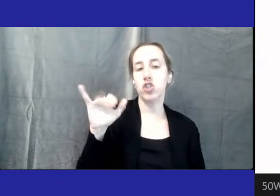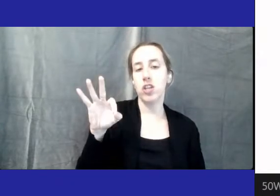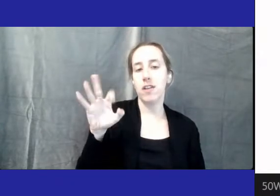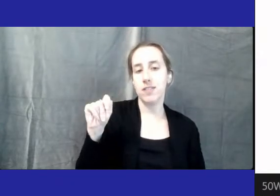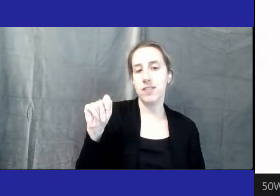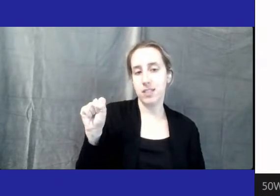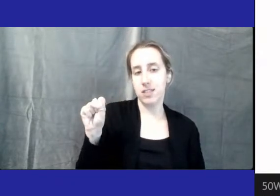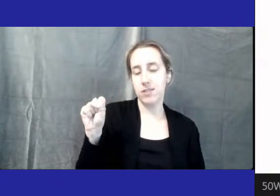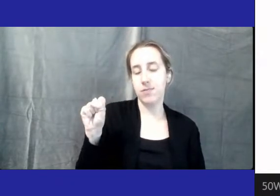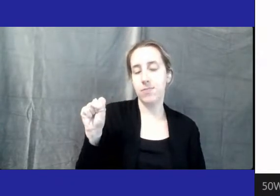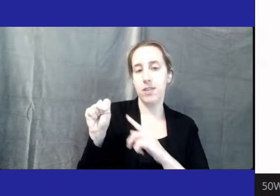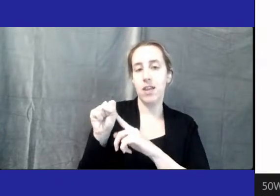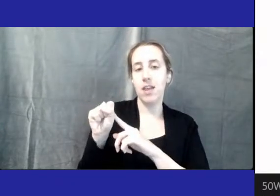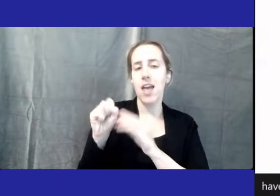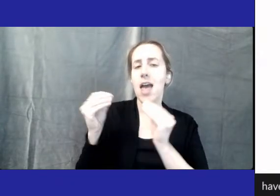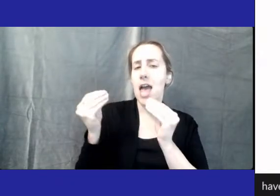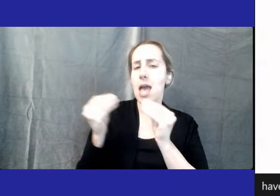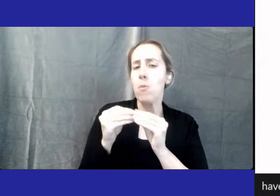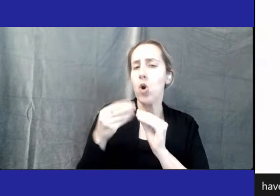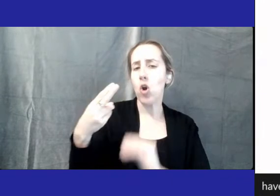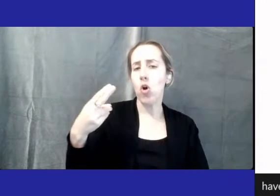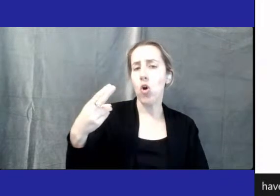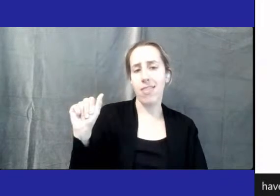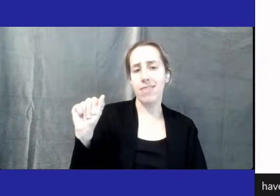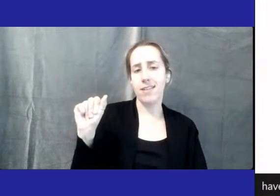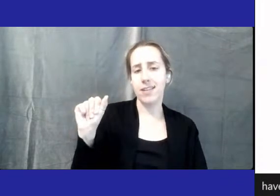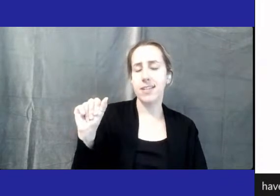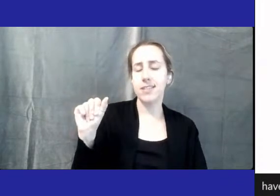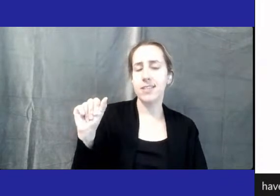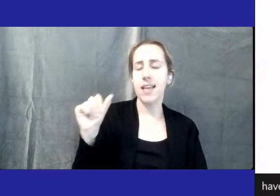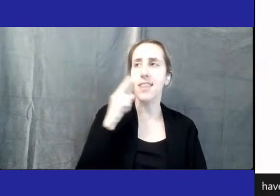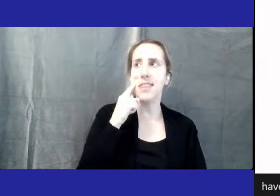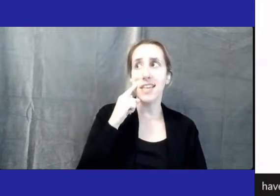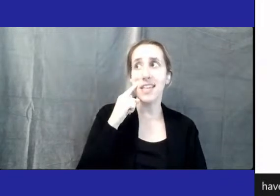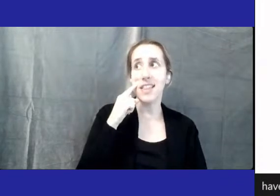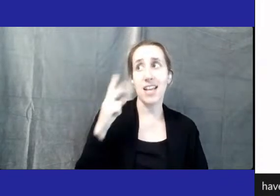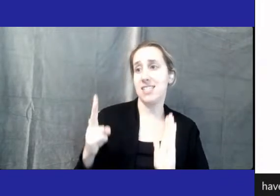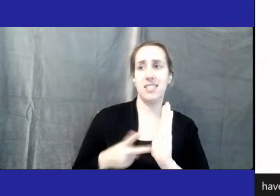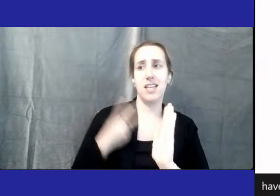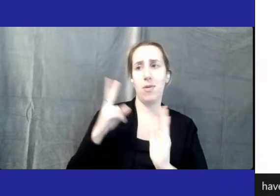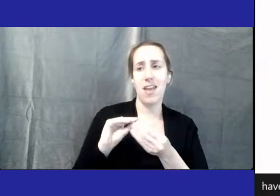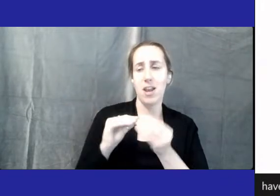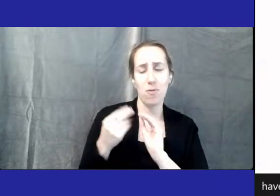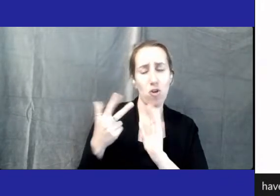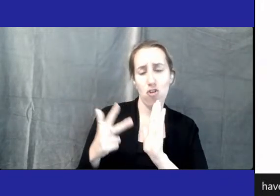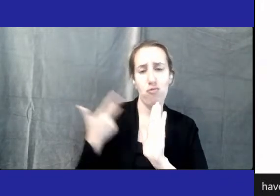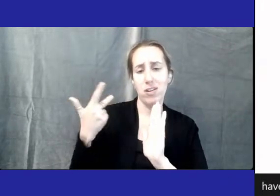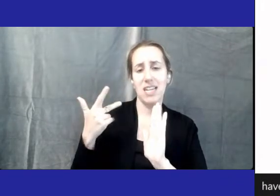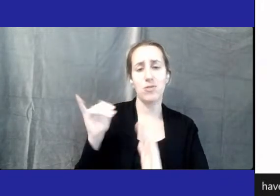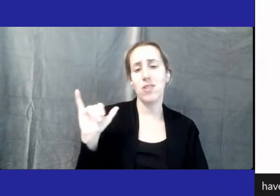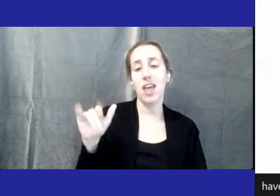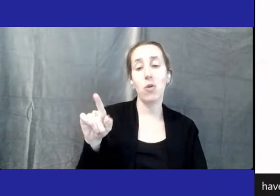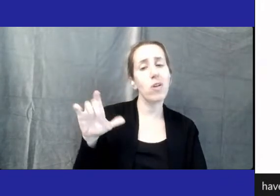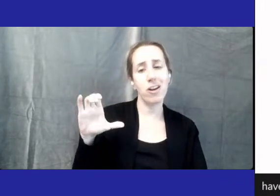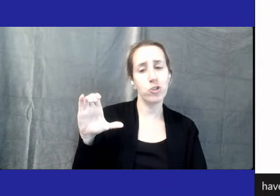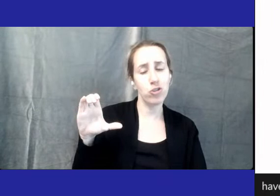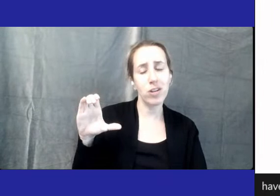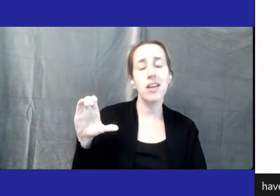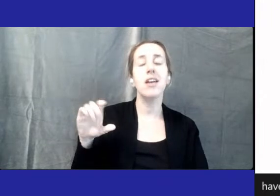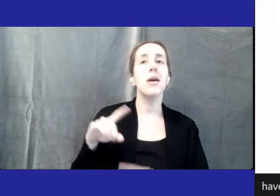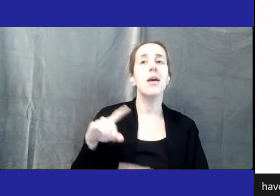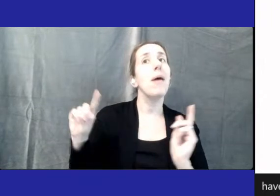more home health aides, like I think like twice that or 3 times, so like 100. But it is